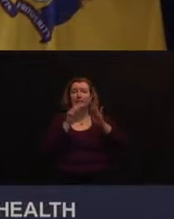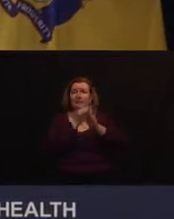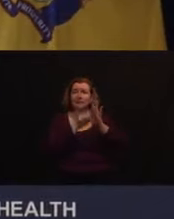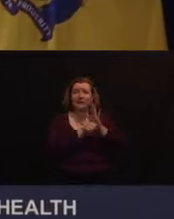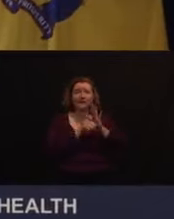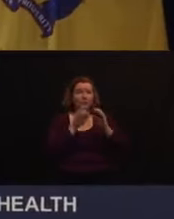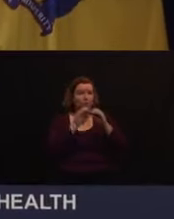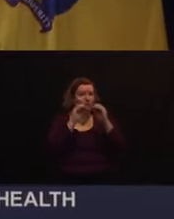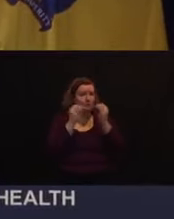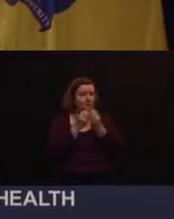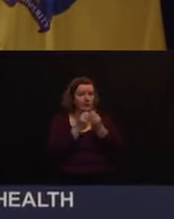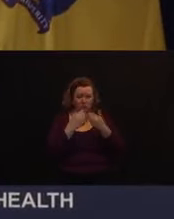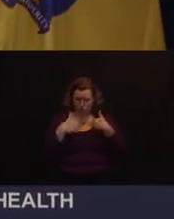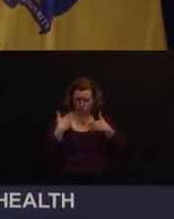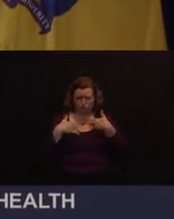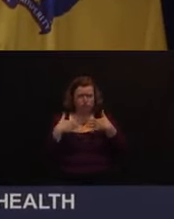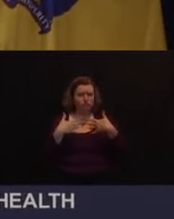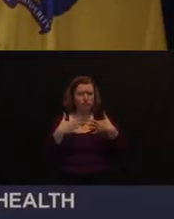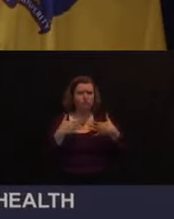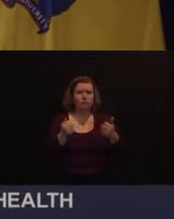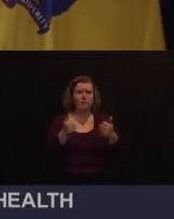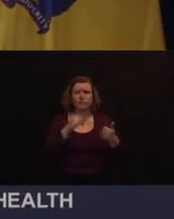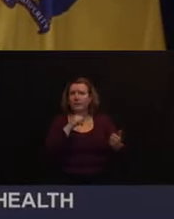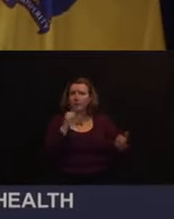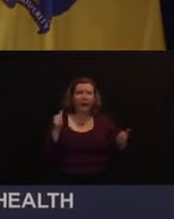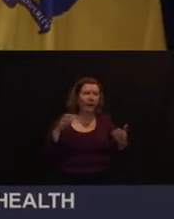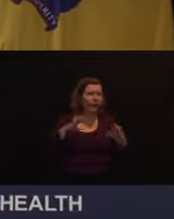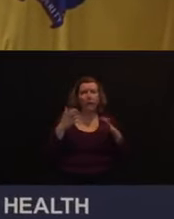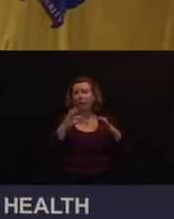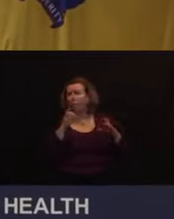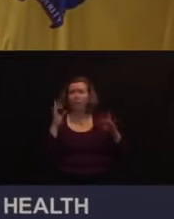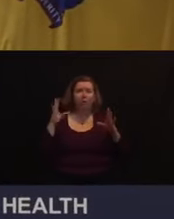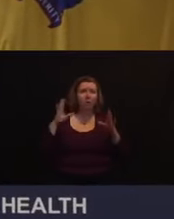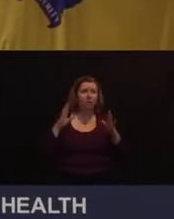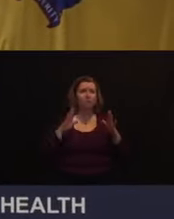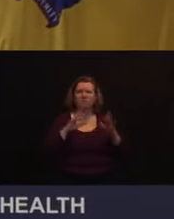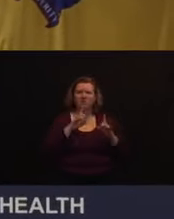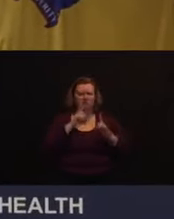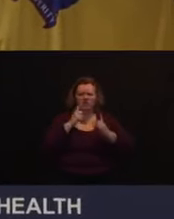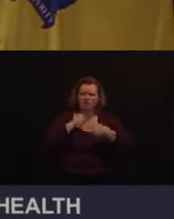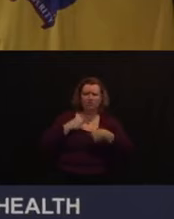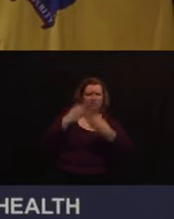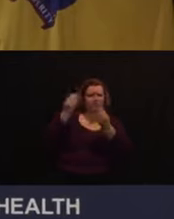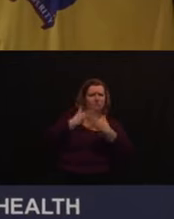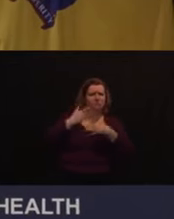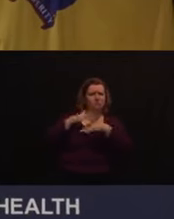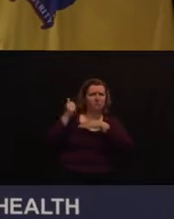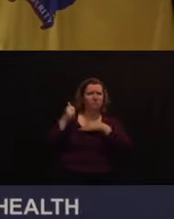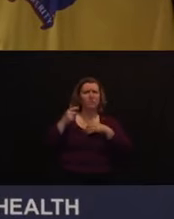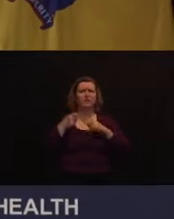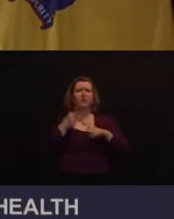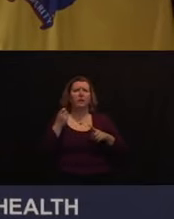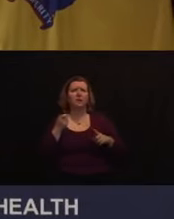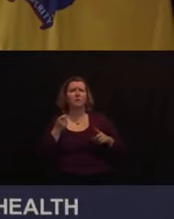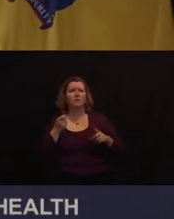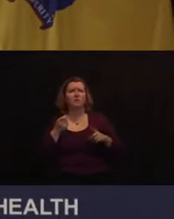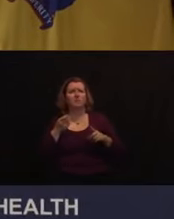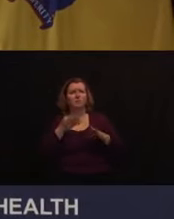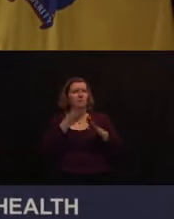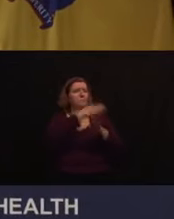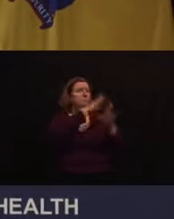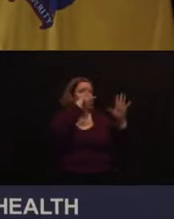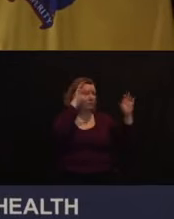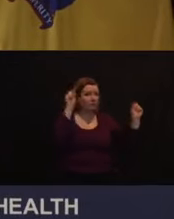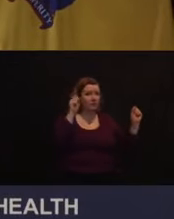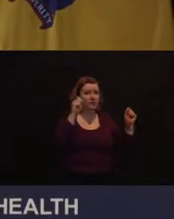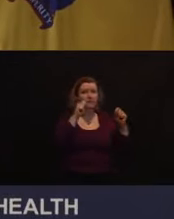beat and answered every bell, going from one federal administration to another. From the Trump